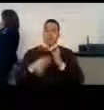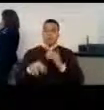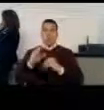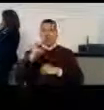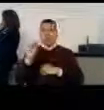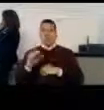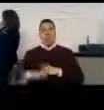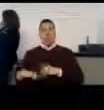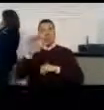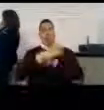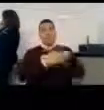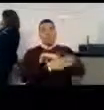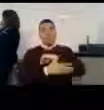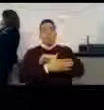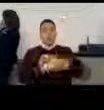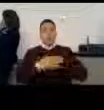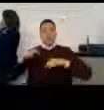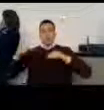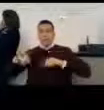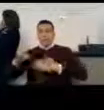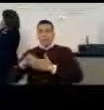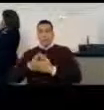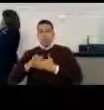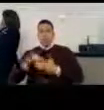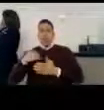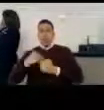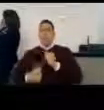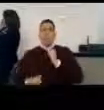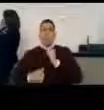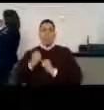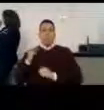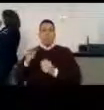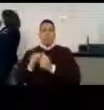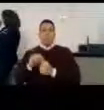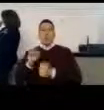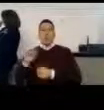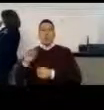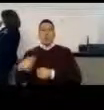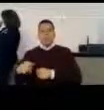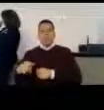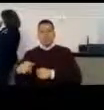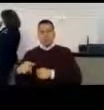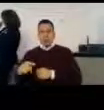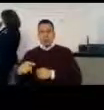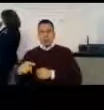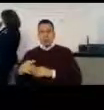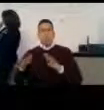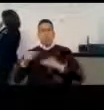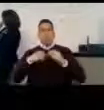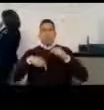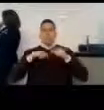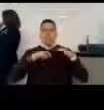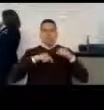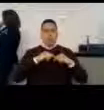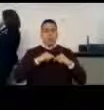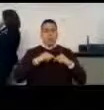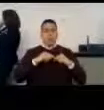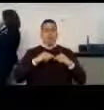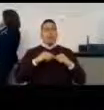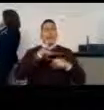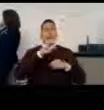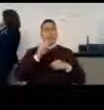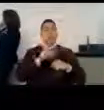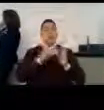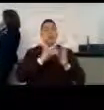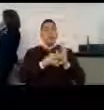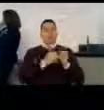varies across the country. We have the most students with IEPs the percentage of IEPs varies throughout New York City, and